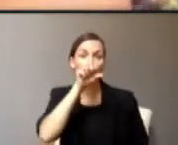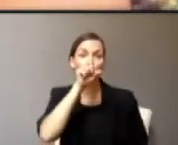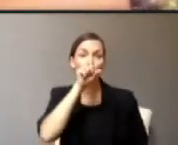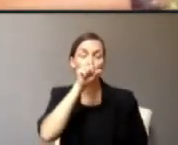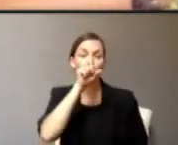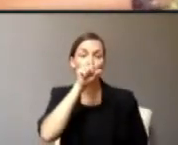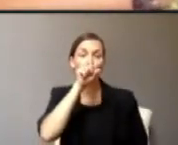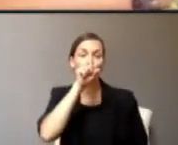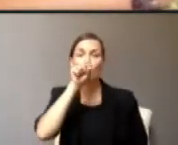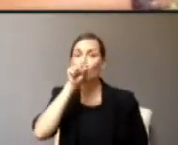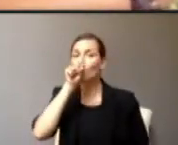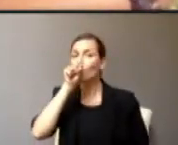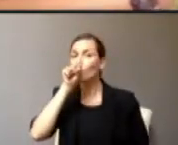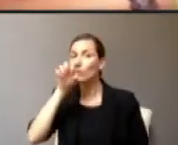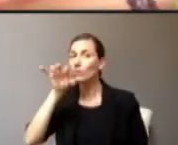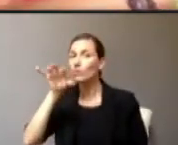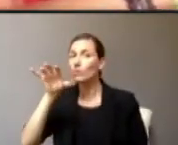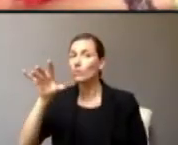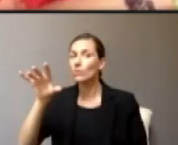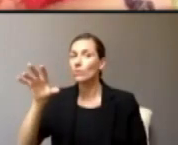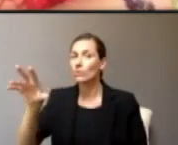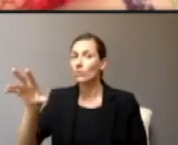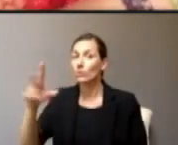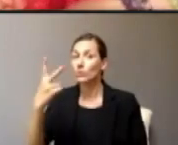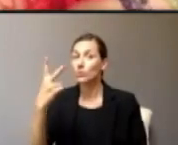and of course the part where you breathe out.